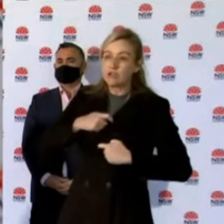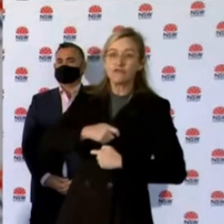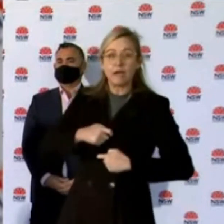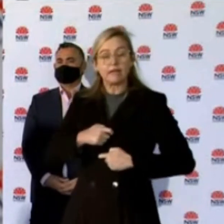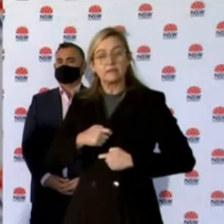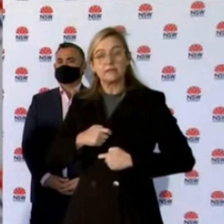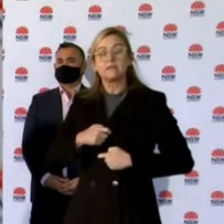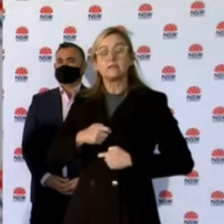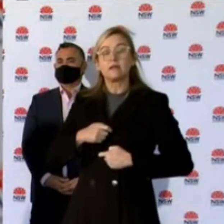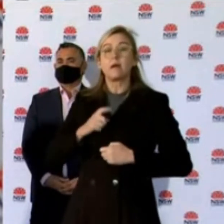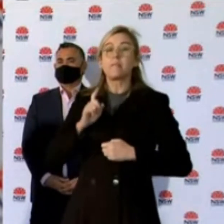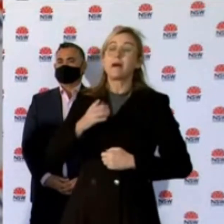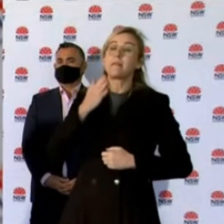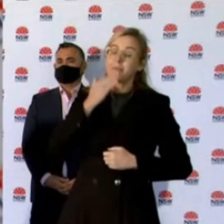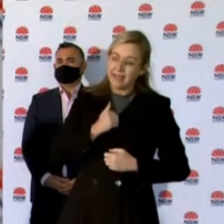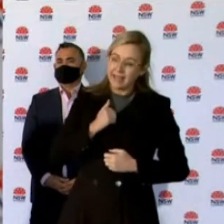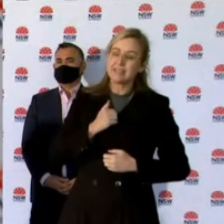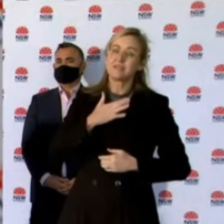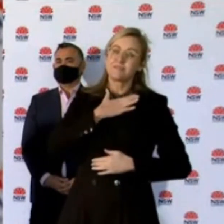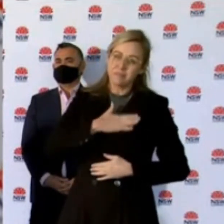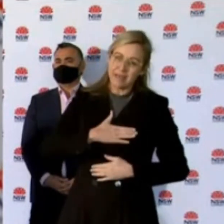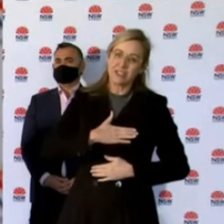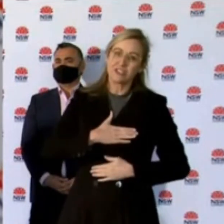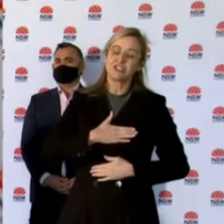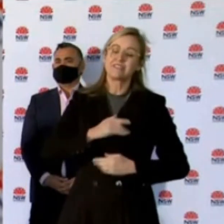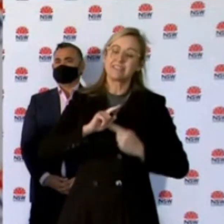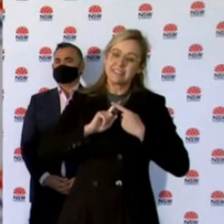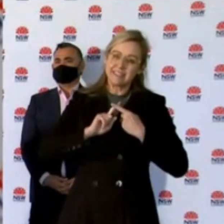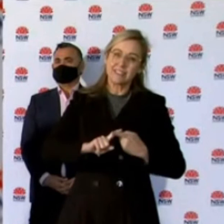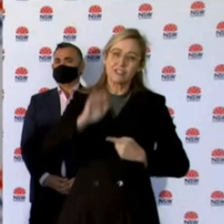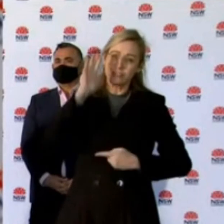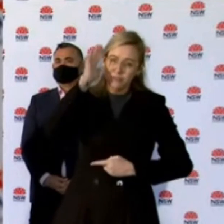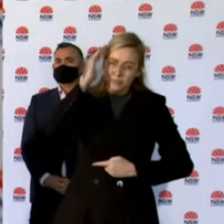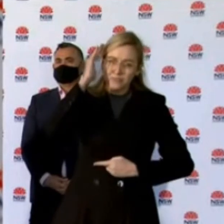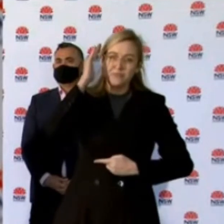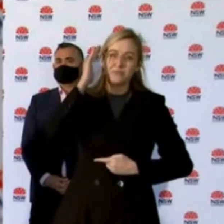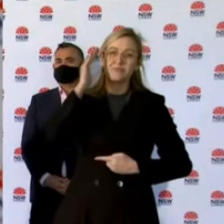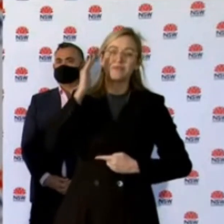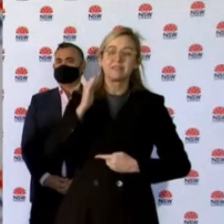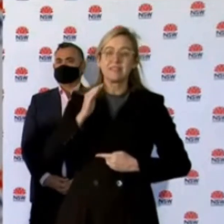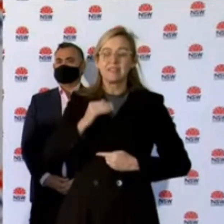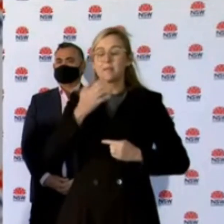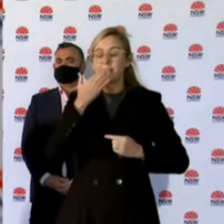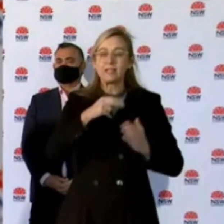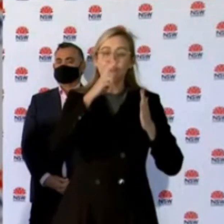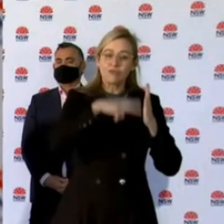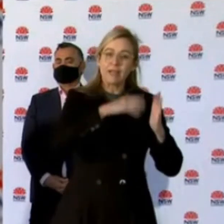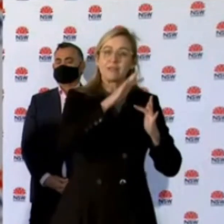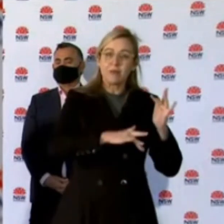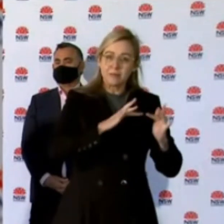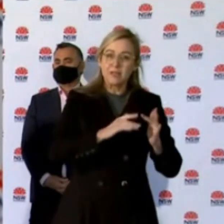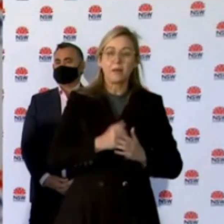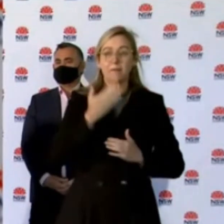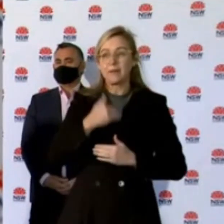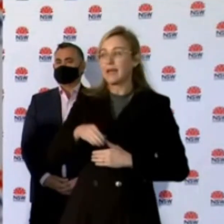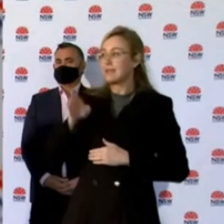everybody to please keep doing what you're doing, stay informed. We're here to help you, and as the Treasurer and the Deputy Premier have said, if you